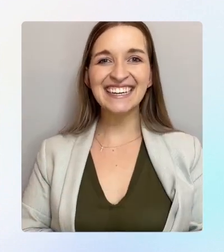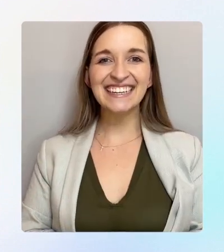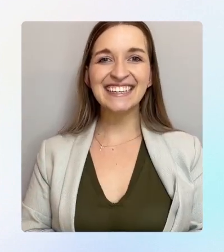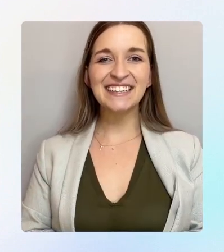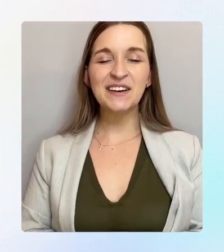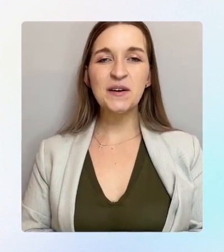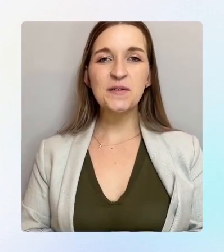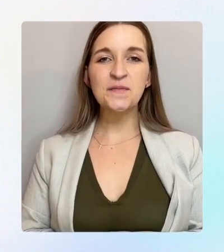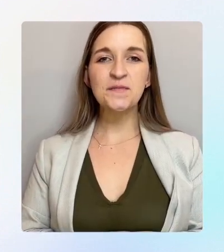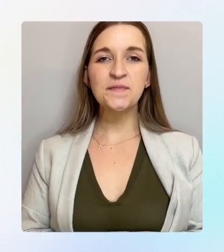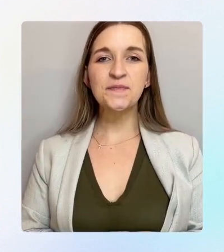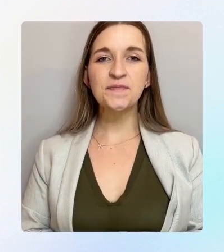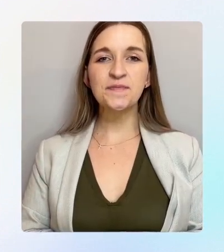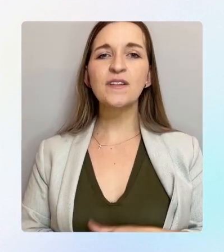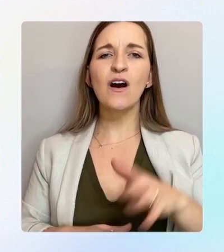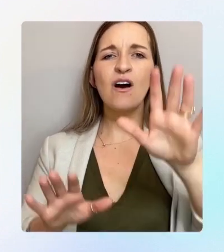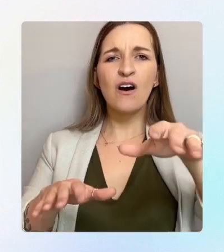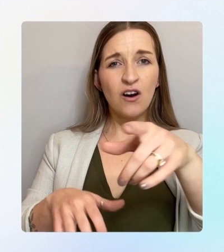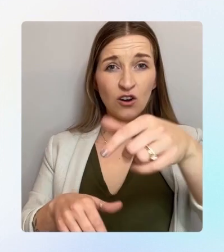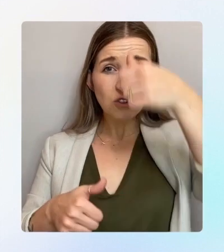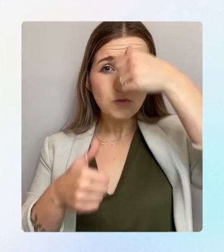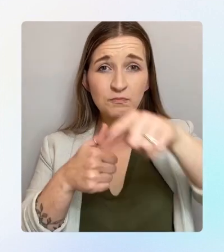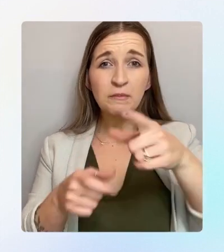Hey, Aura, could you wink for us?